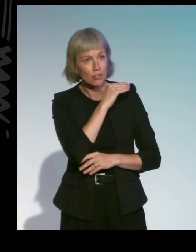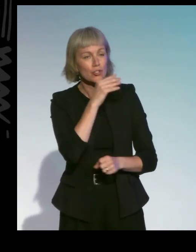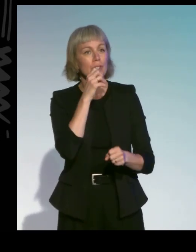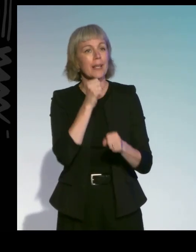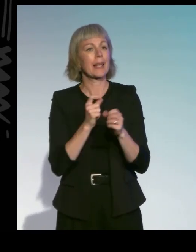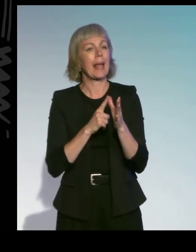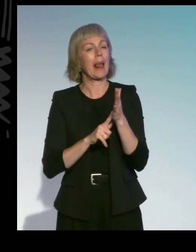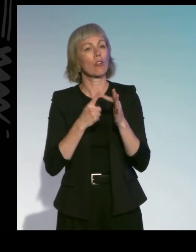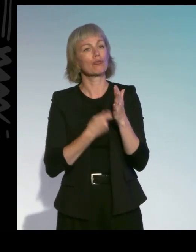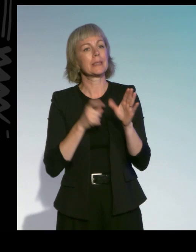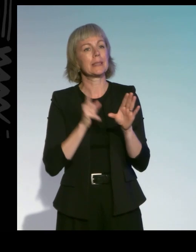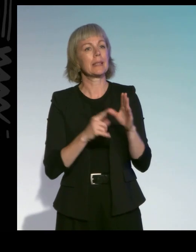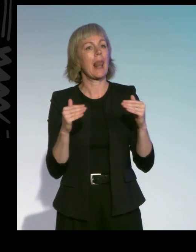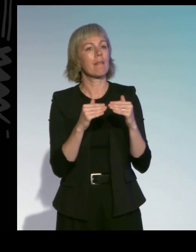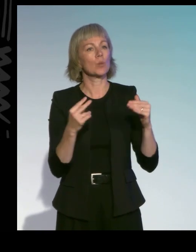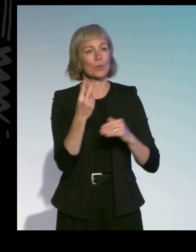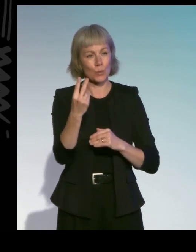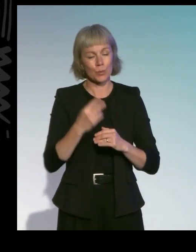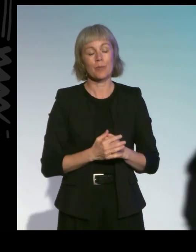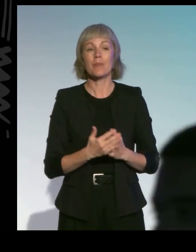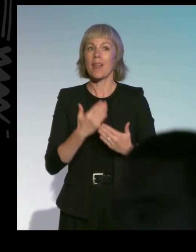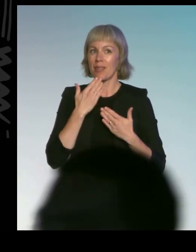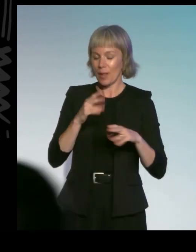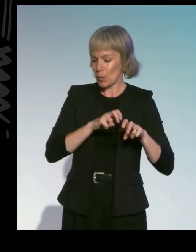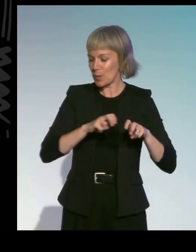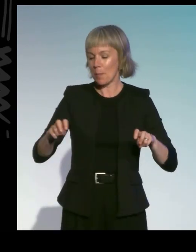2. And please join me in thanking our